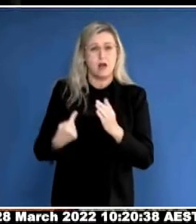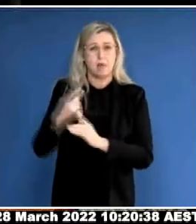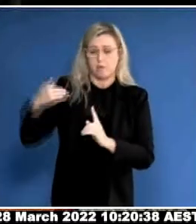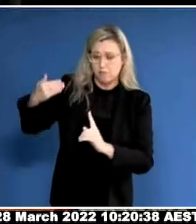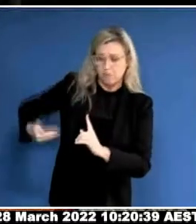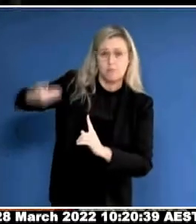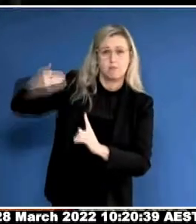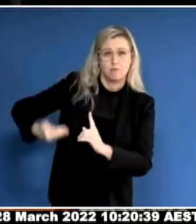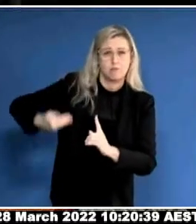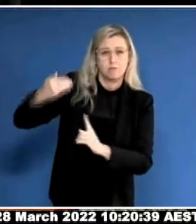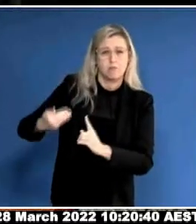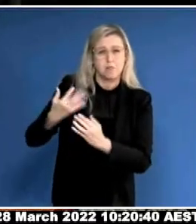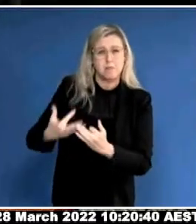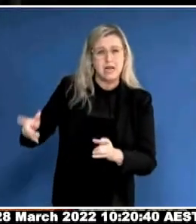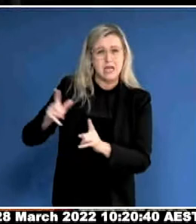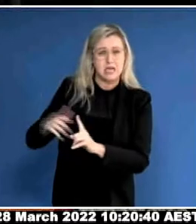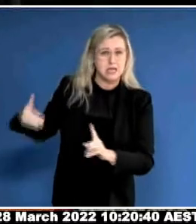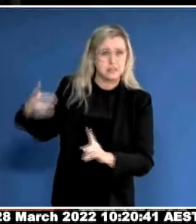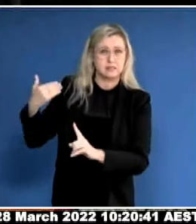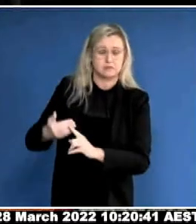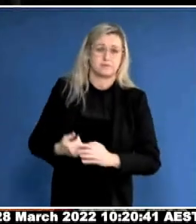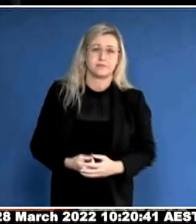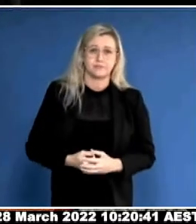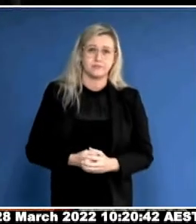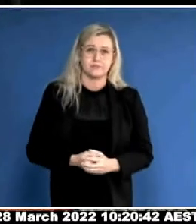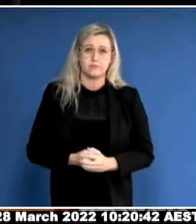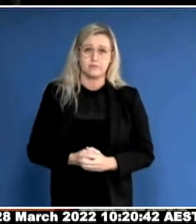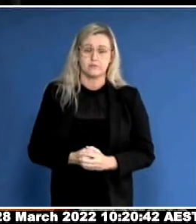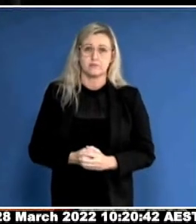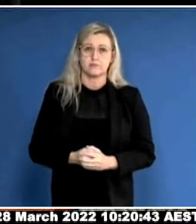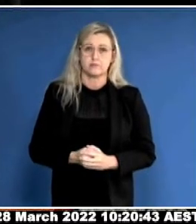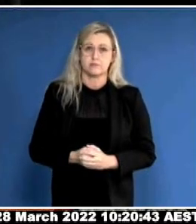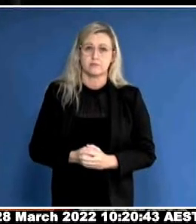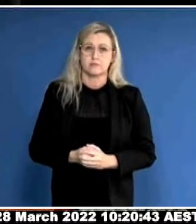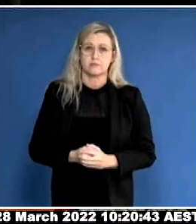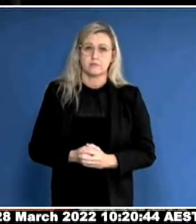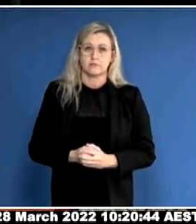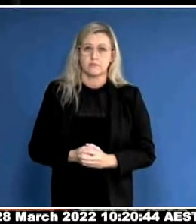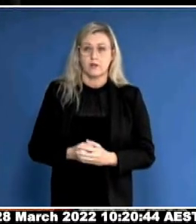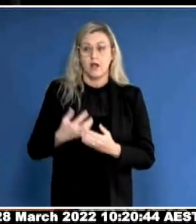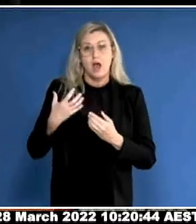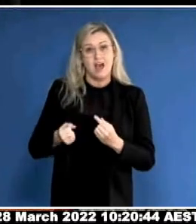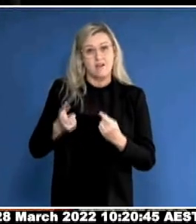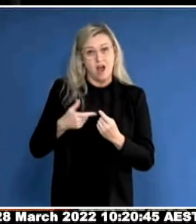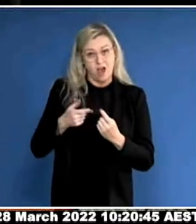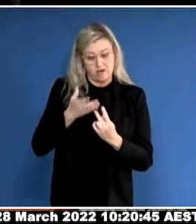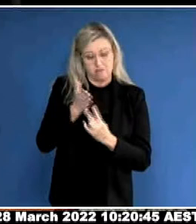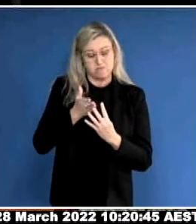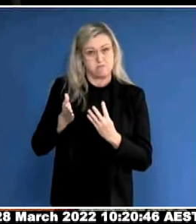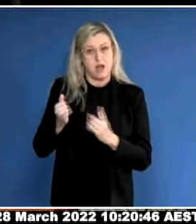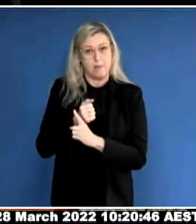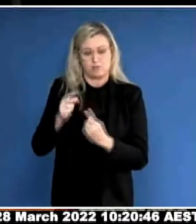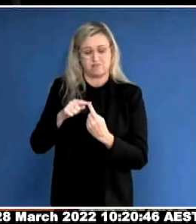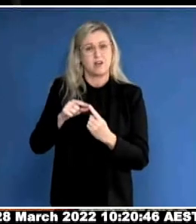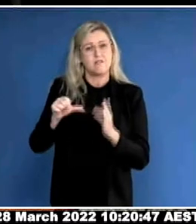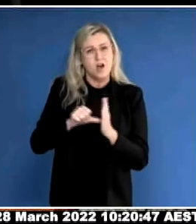Several of the responses describe the connection between financial abuse and other types of abuse. People in supporting